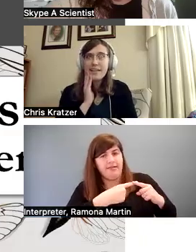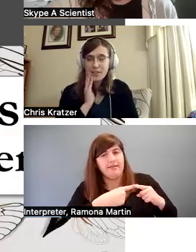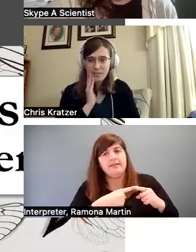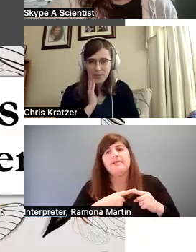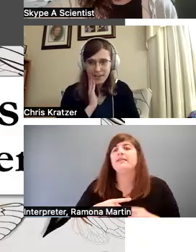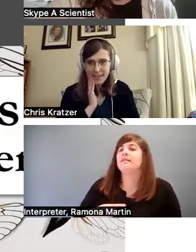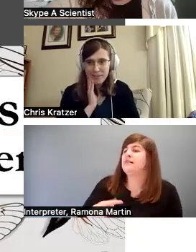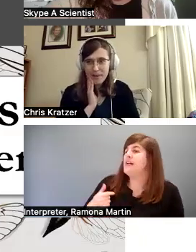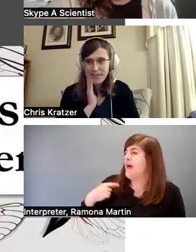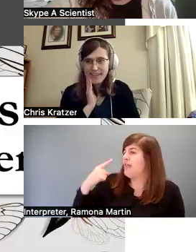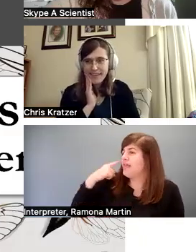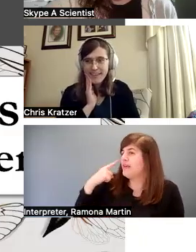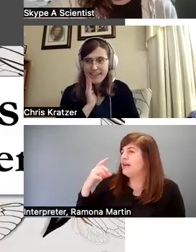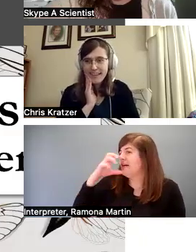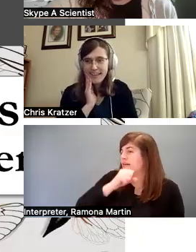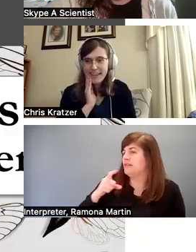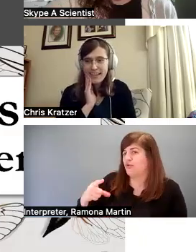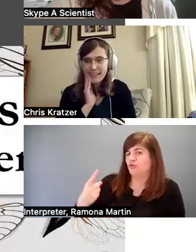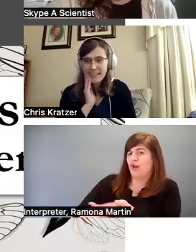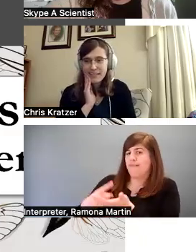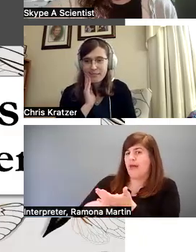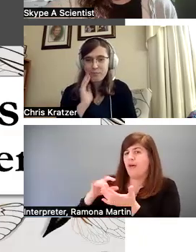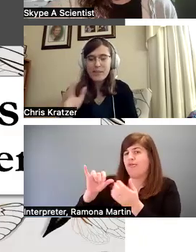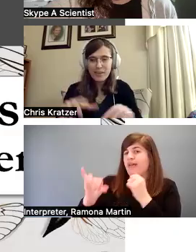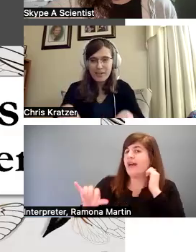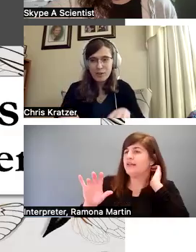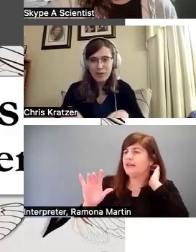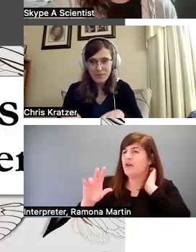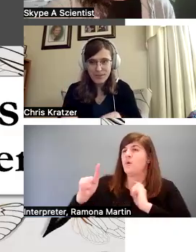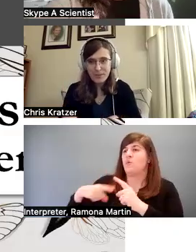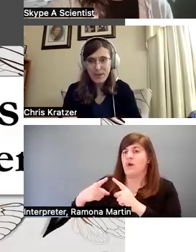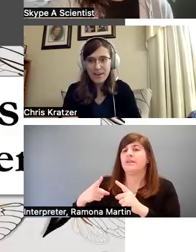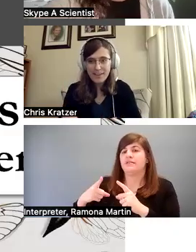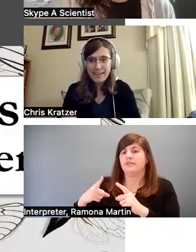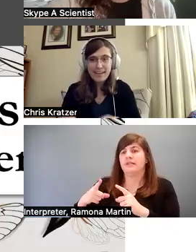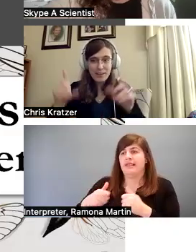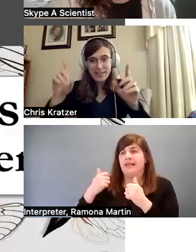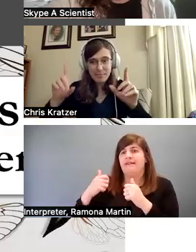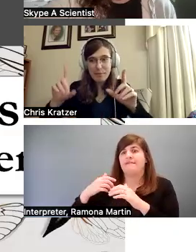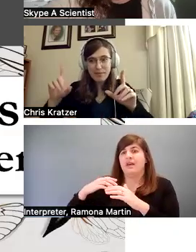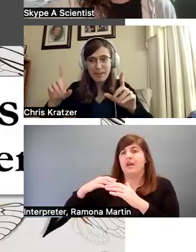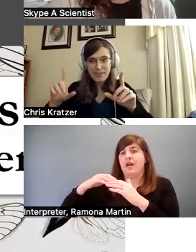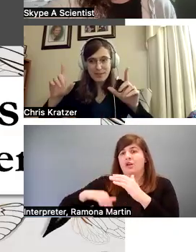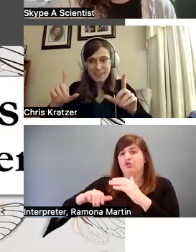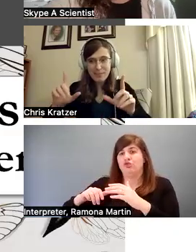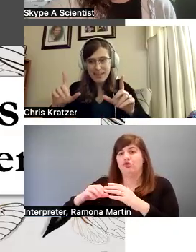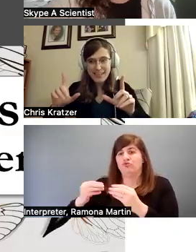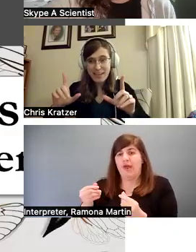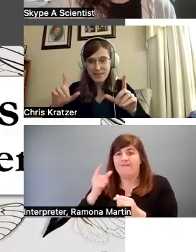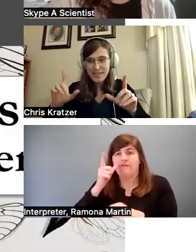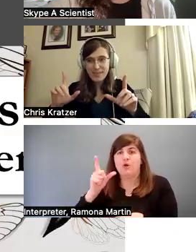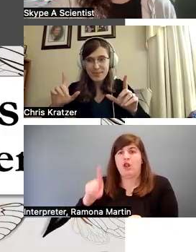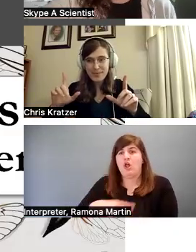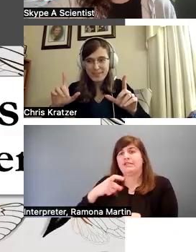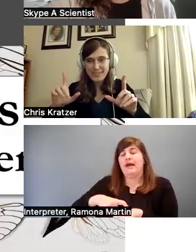I assume you're talking about the when they're underground for so long and then they only come above ground for a little bit of